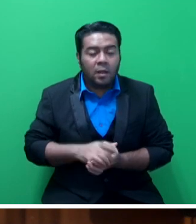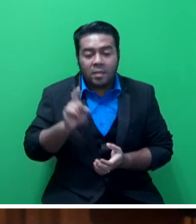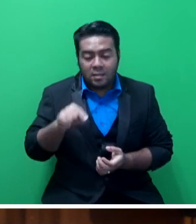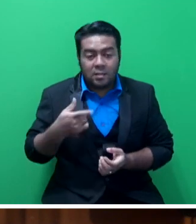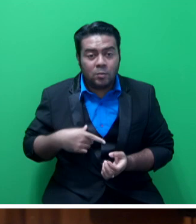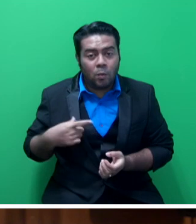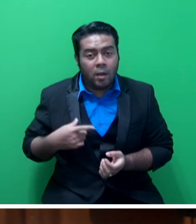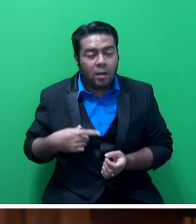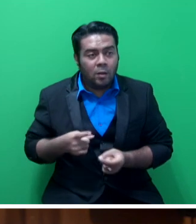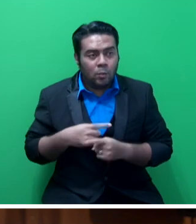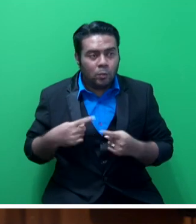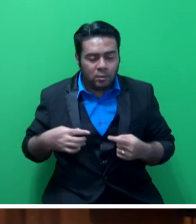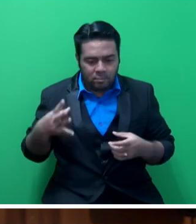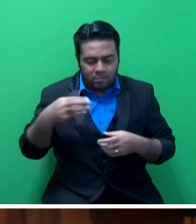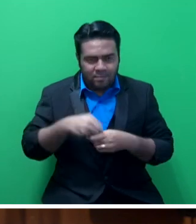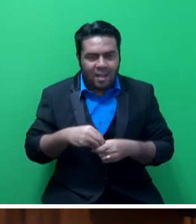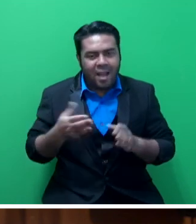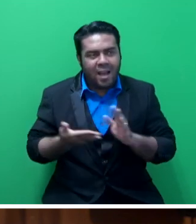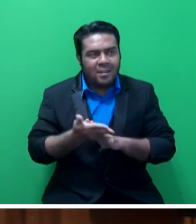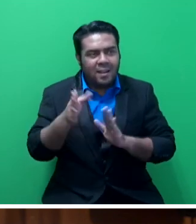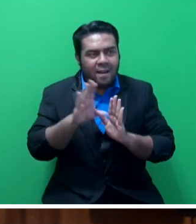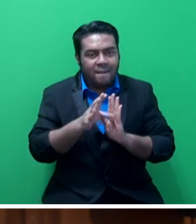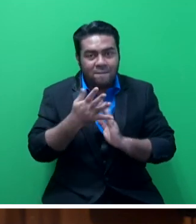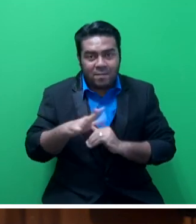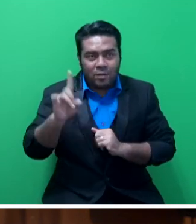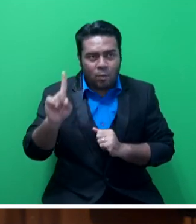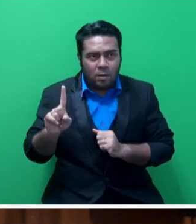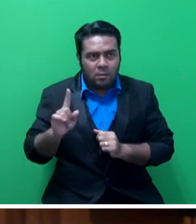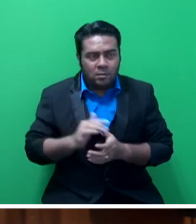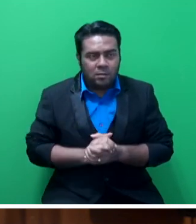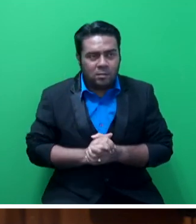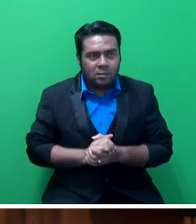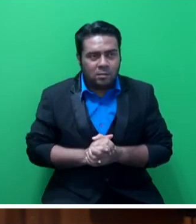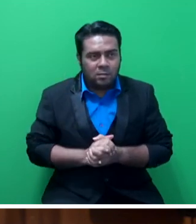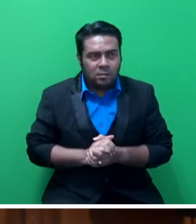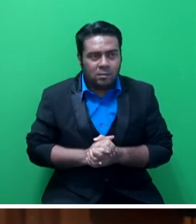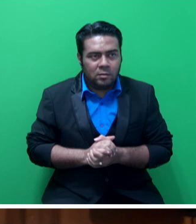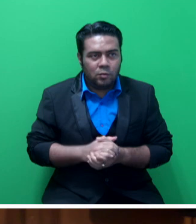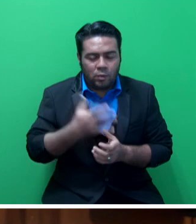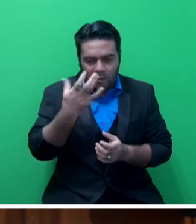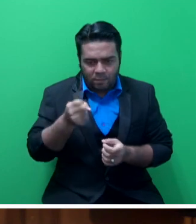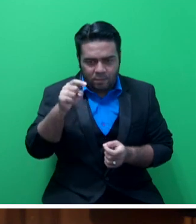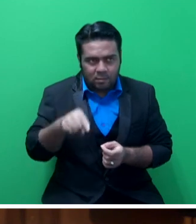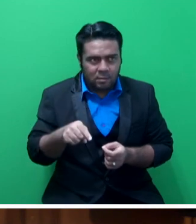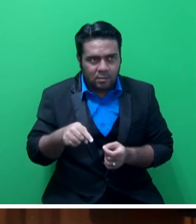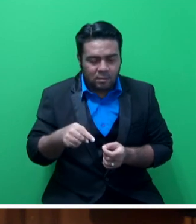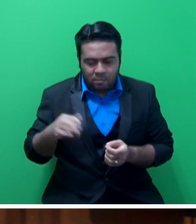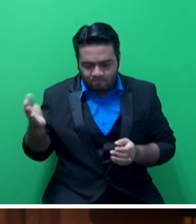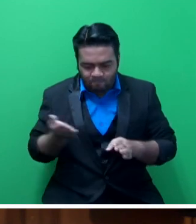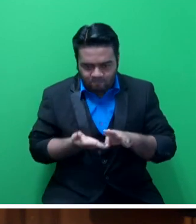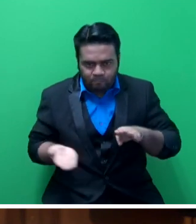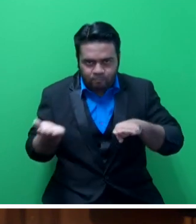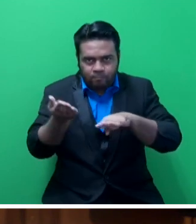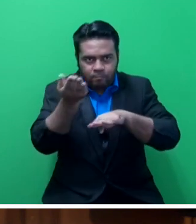why we sometimes bring things under 51. It's precisely the reason, to get those things elevated up the order